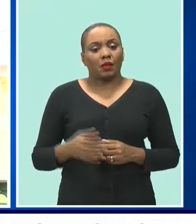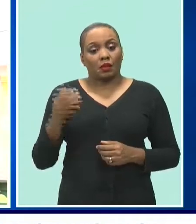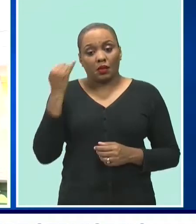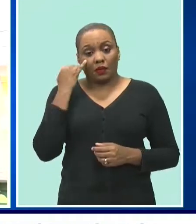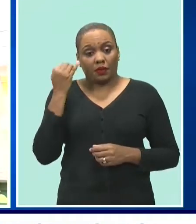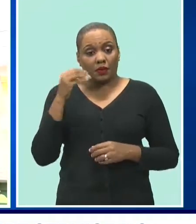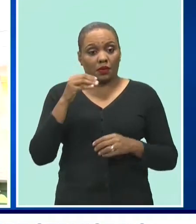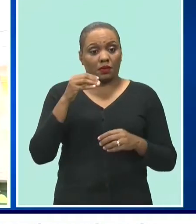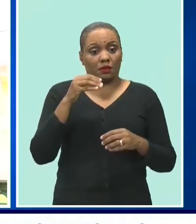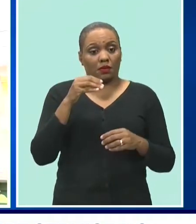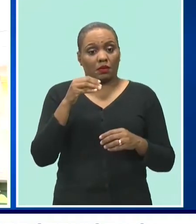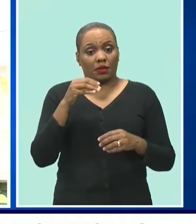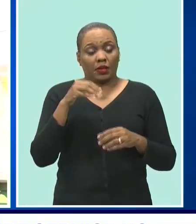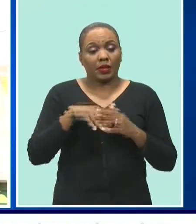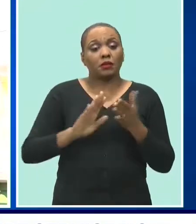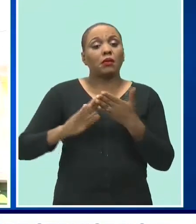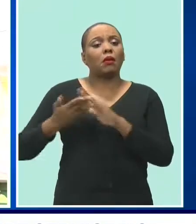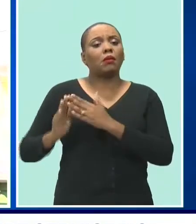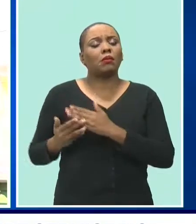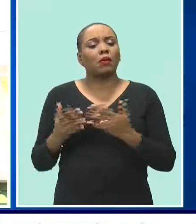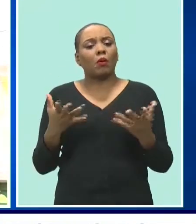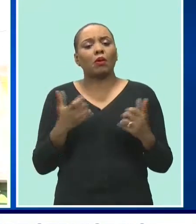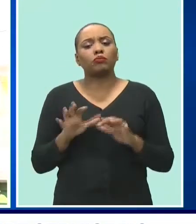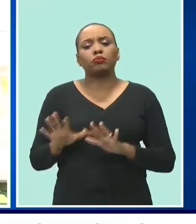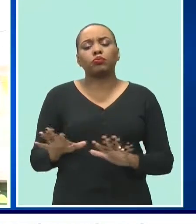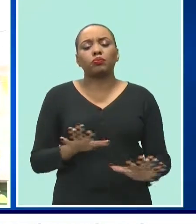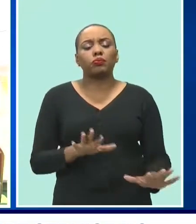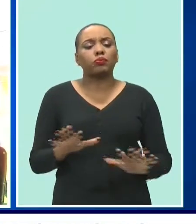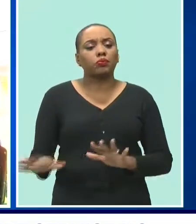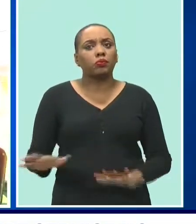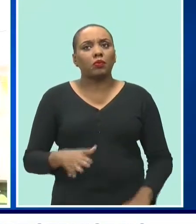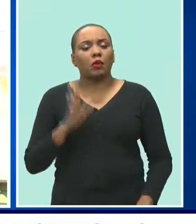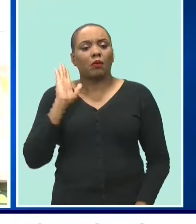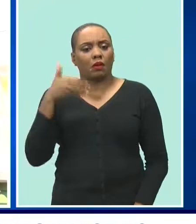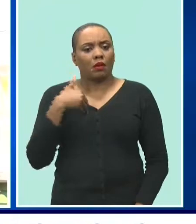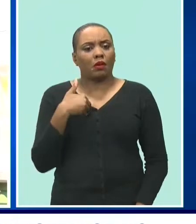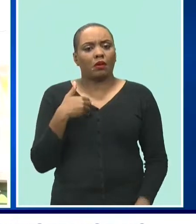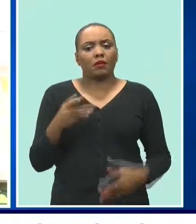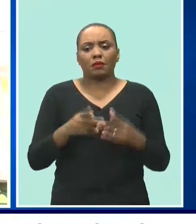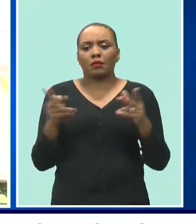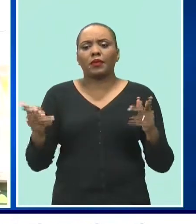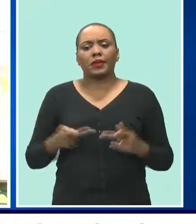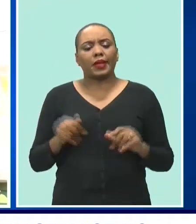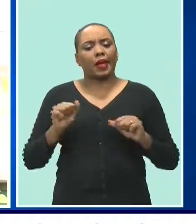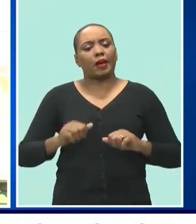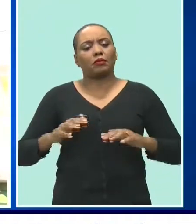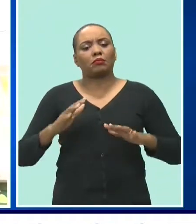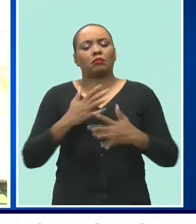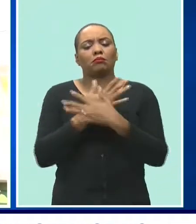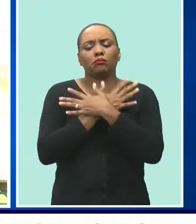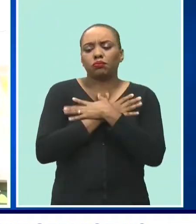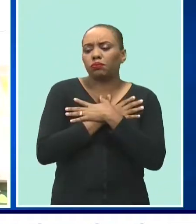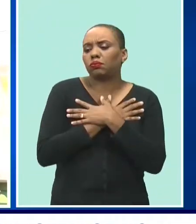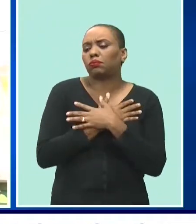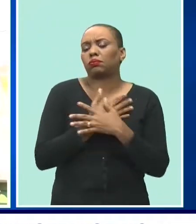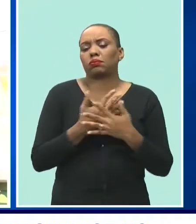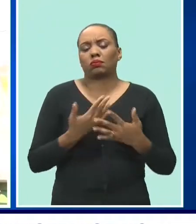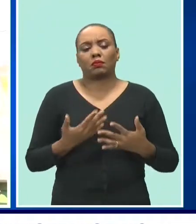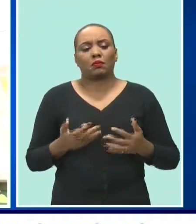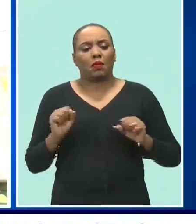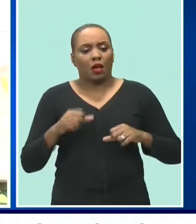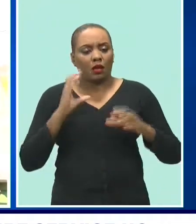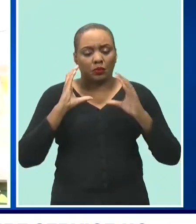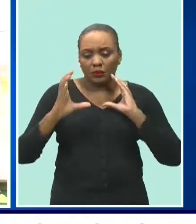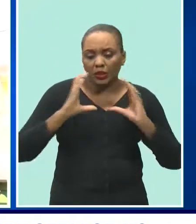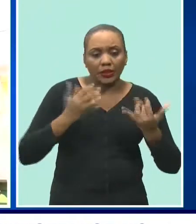town and you want to cool out for a while, there will be that outpost which will have communications,